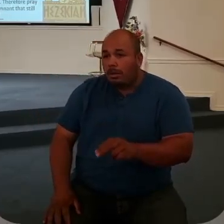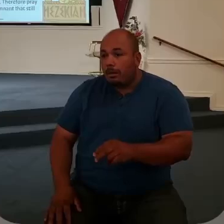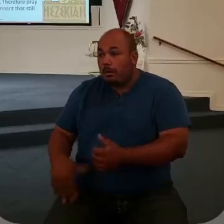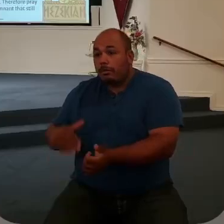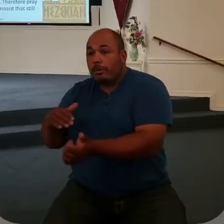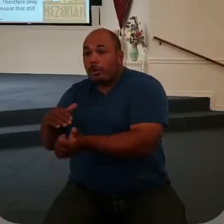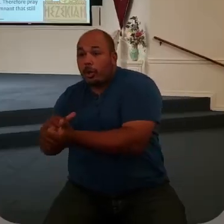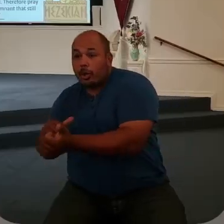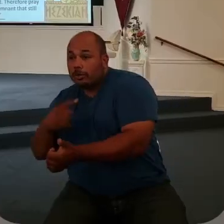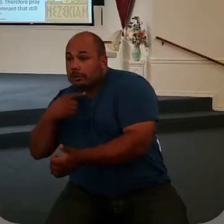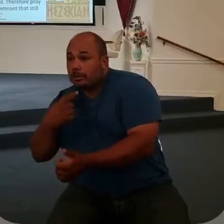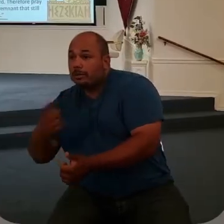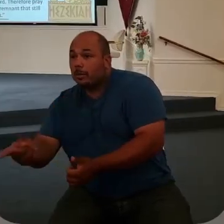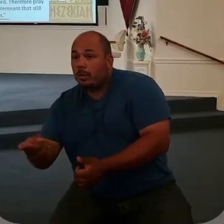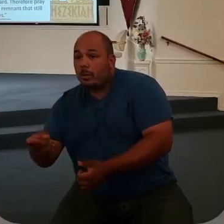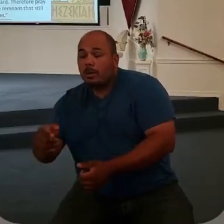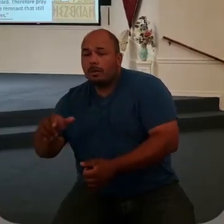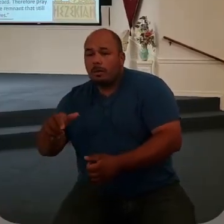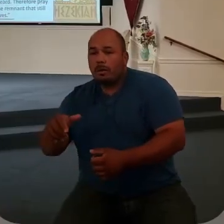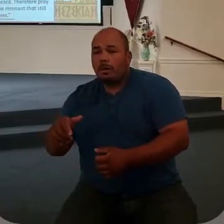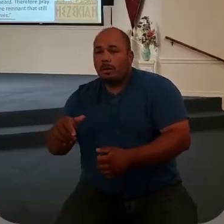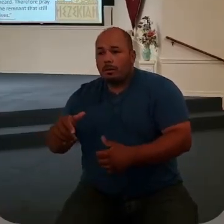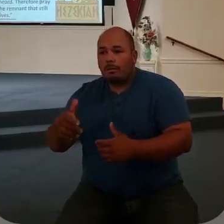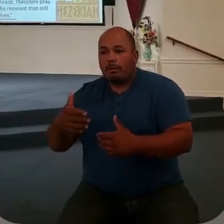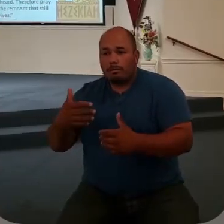us that my brother had cancer.